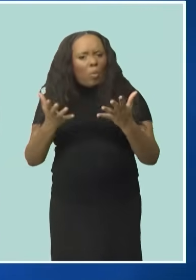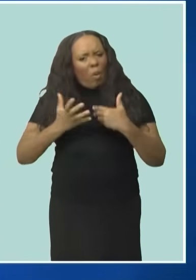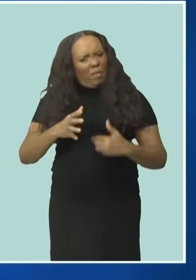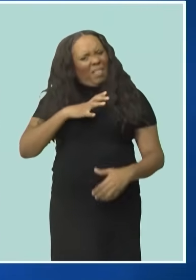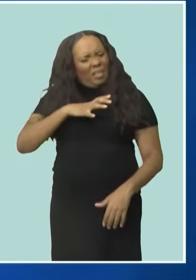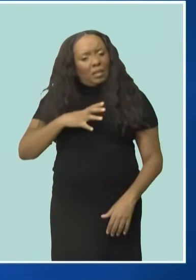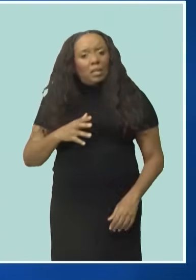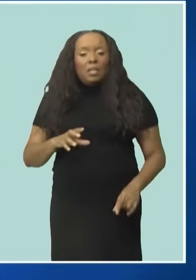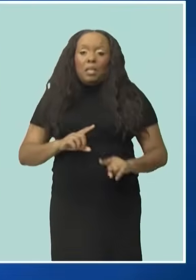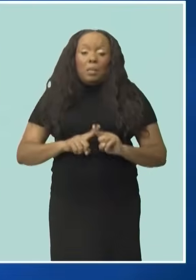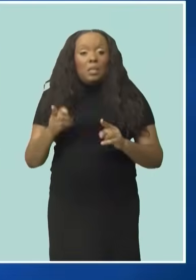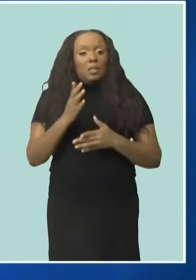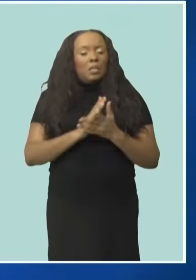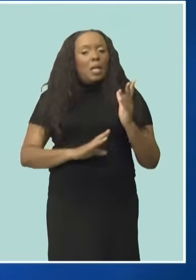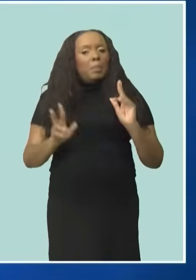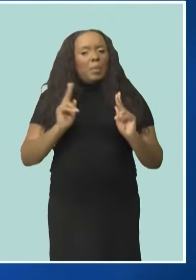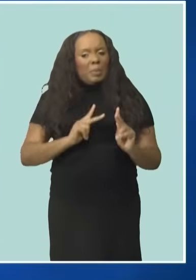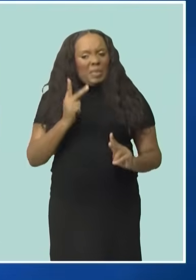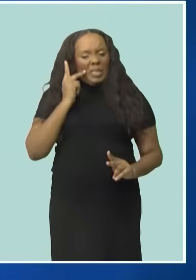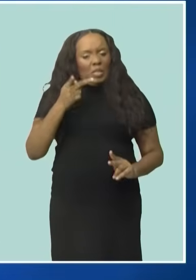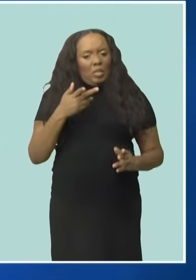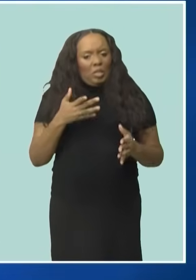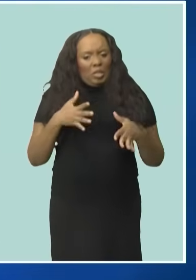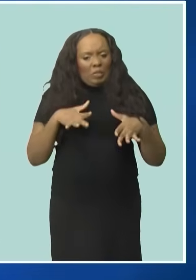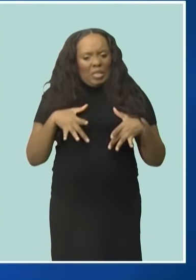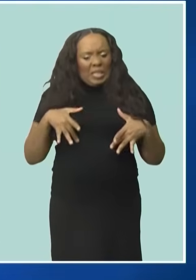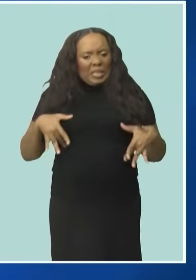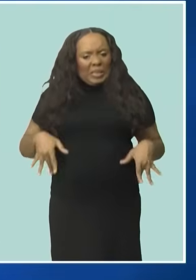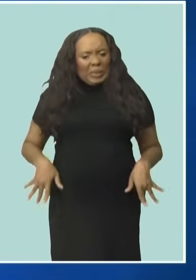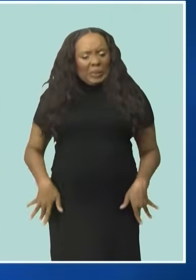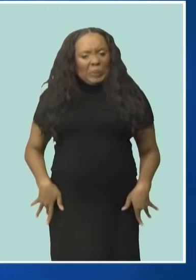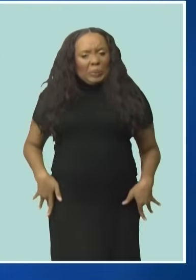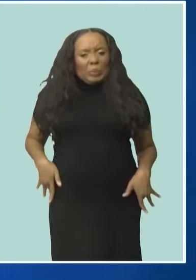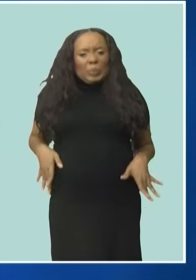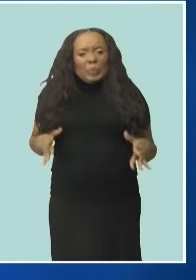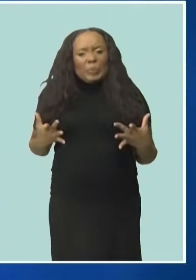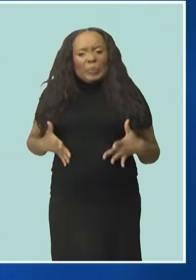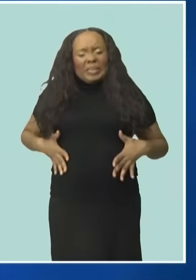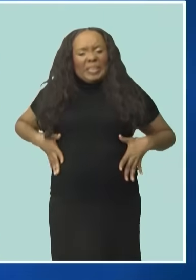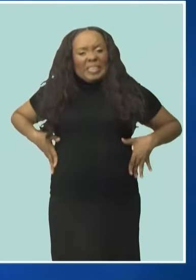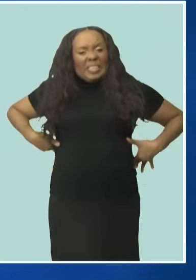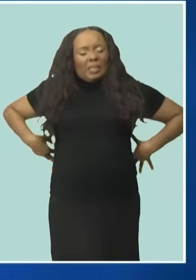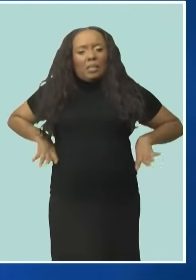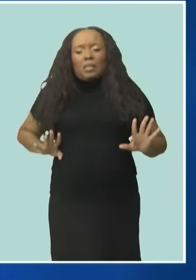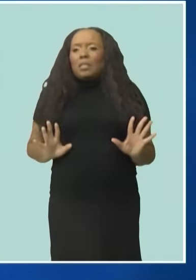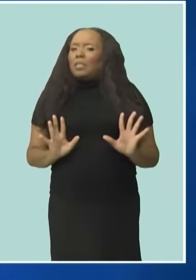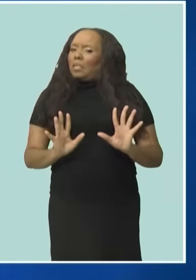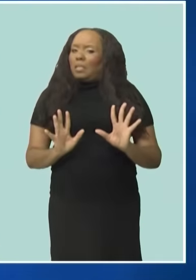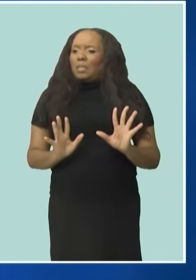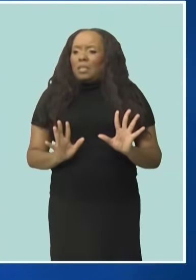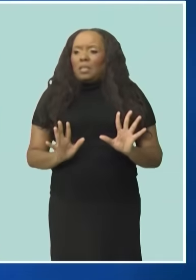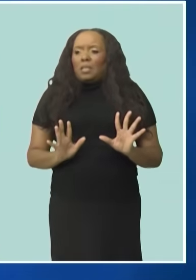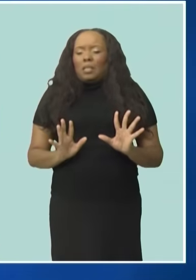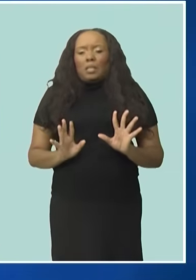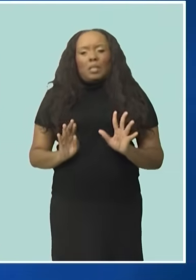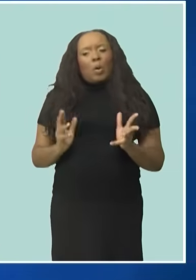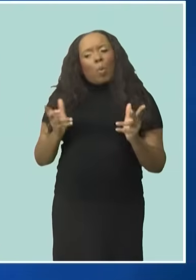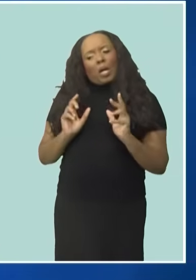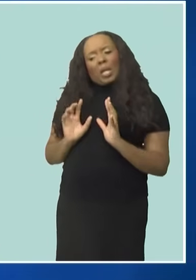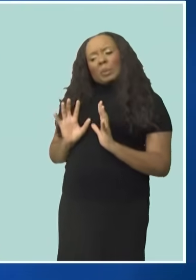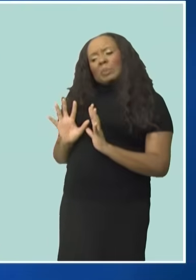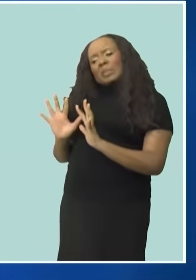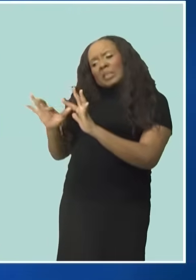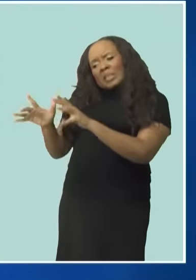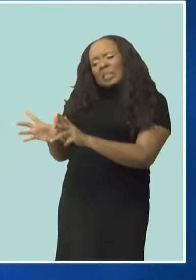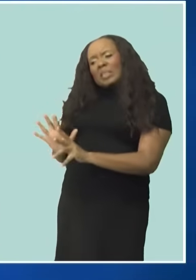but some people see it as an invitation. And yes, you should not have to be worried about how people see it, but if it's